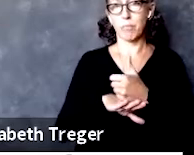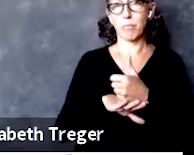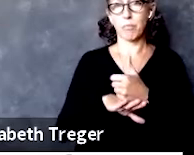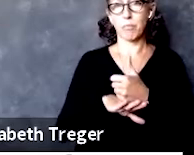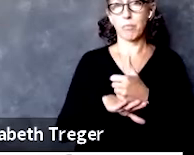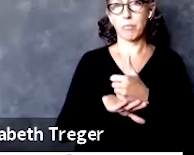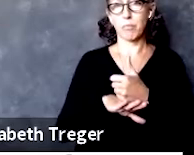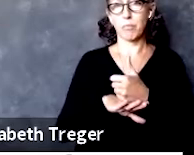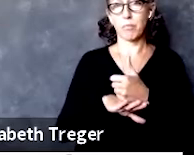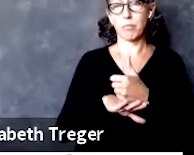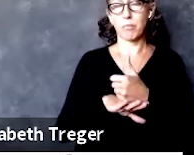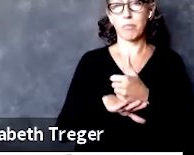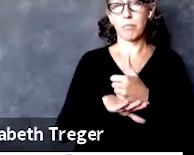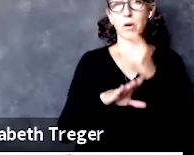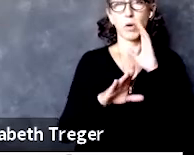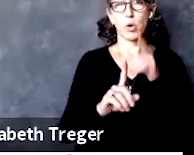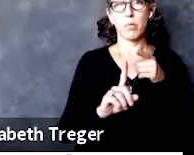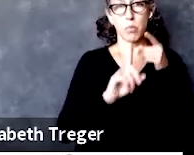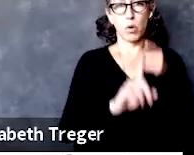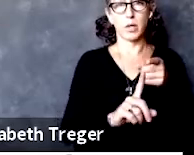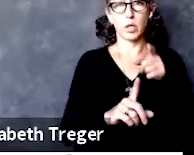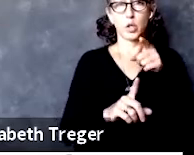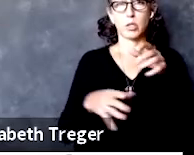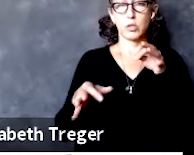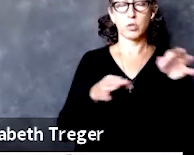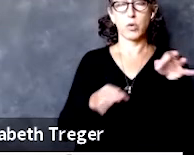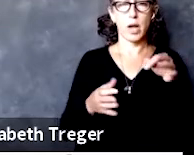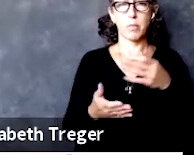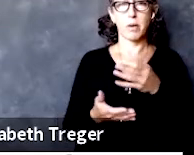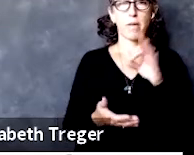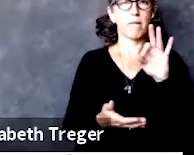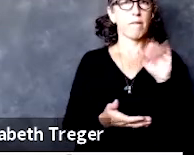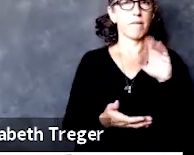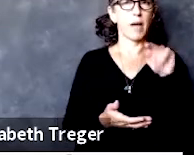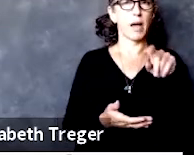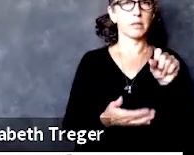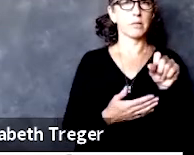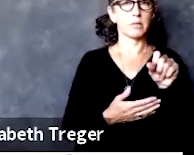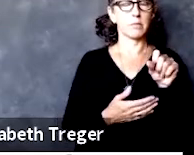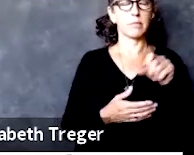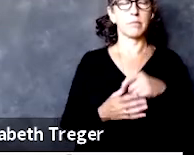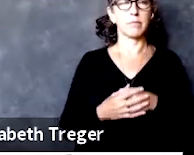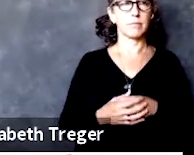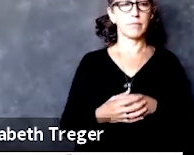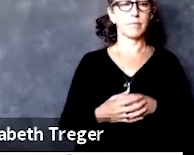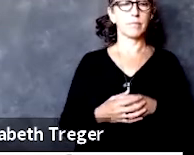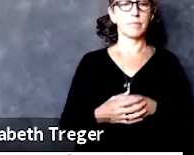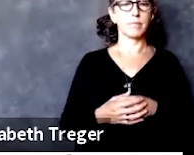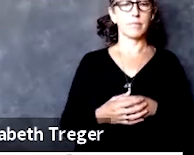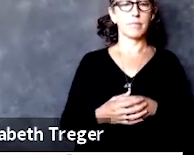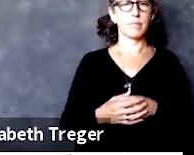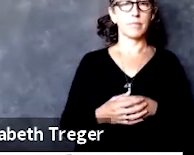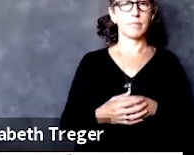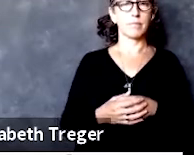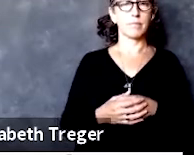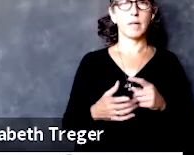through. You're describing the facts that are occurring in your life. And then you get to the heart of it, which is